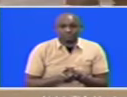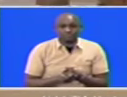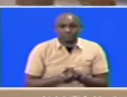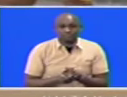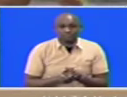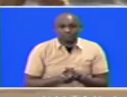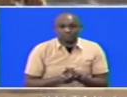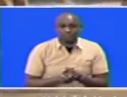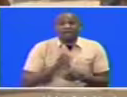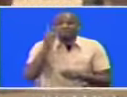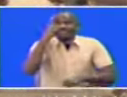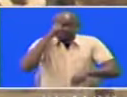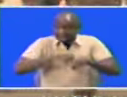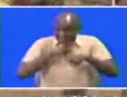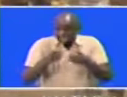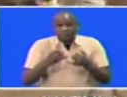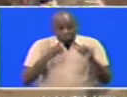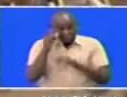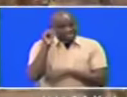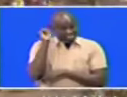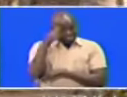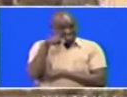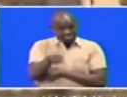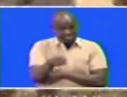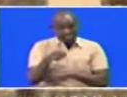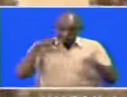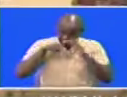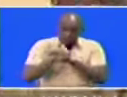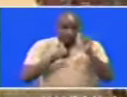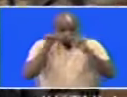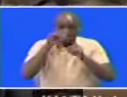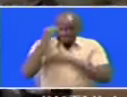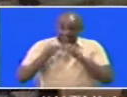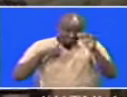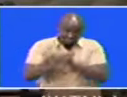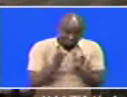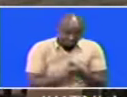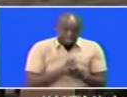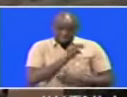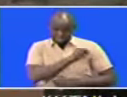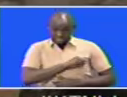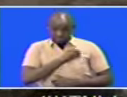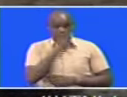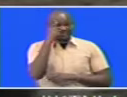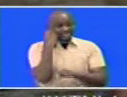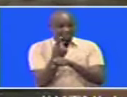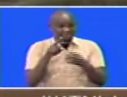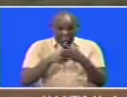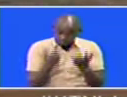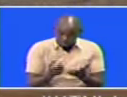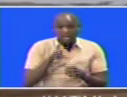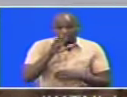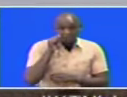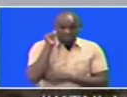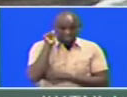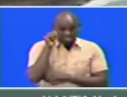It would be the first time independent Kenya invaded a foreign nation. A mission in 2011, spearheaded by the